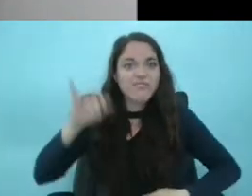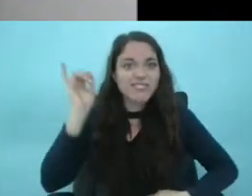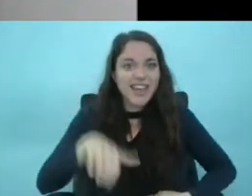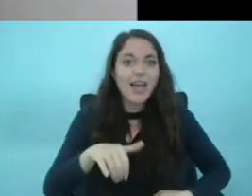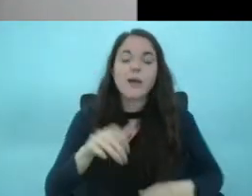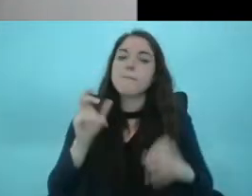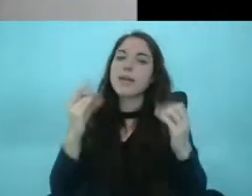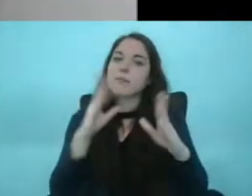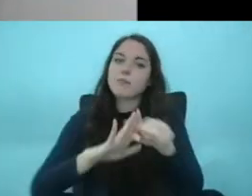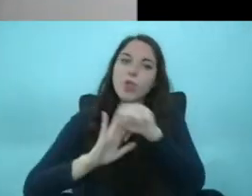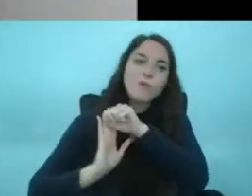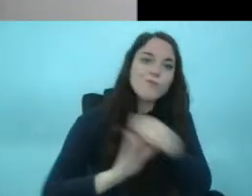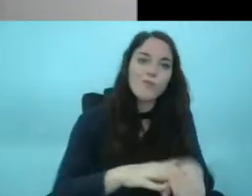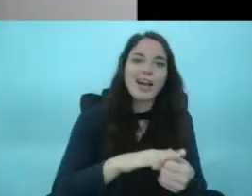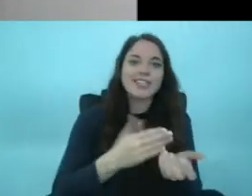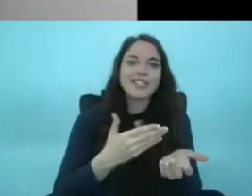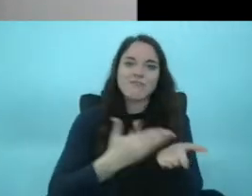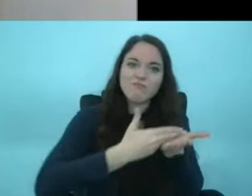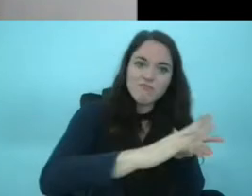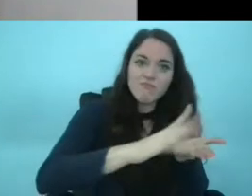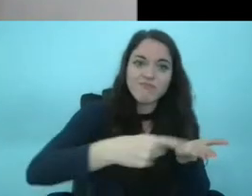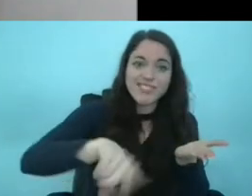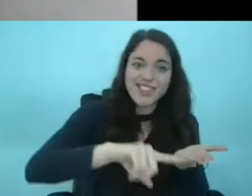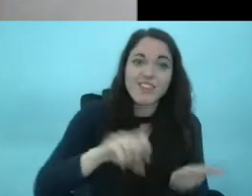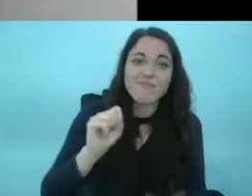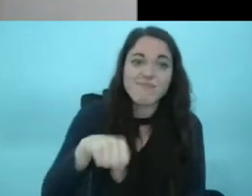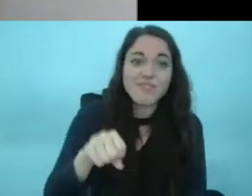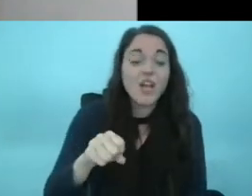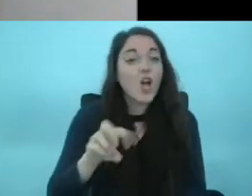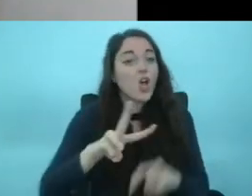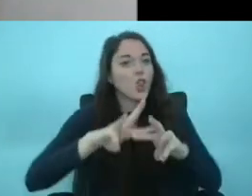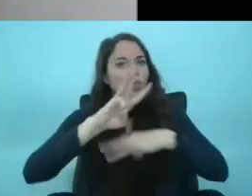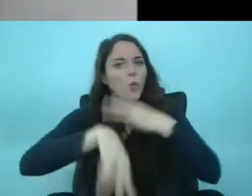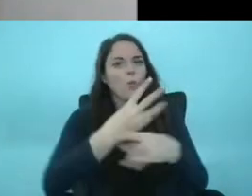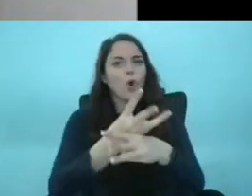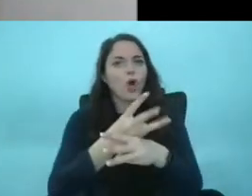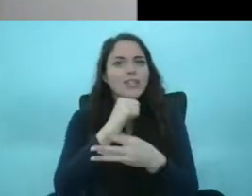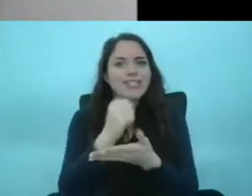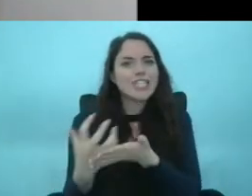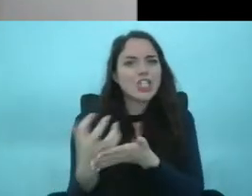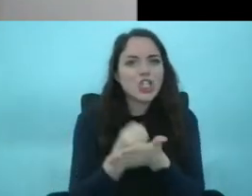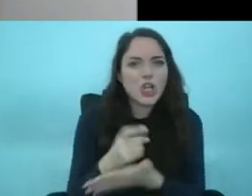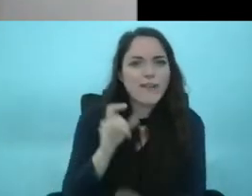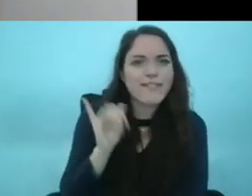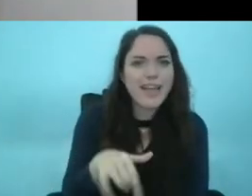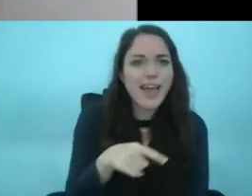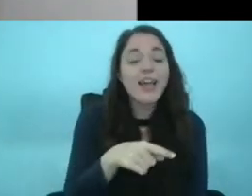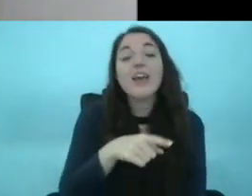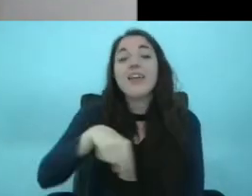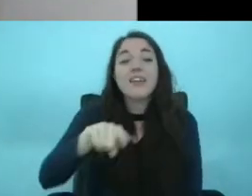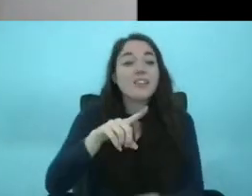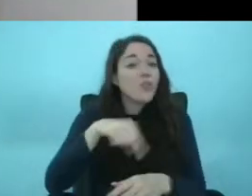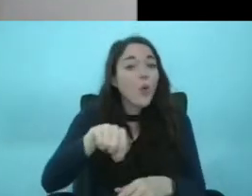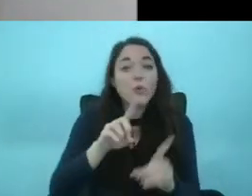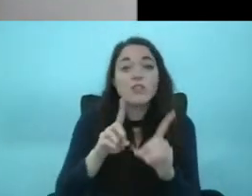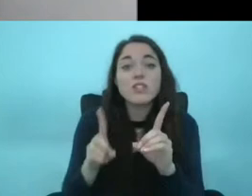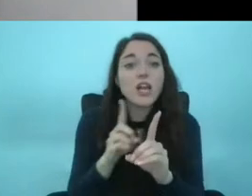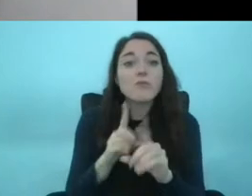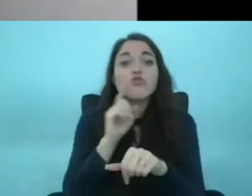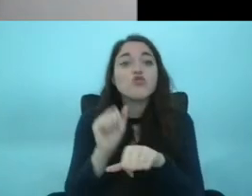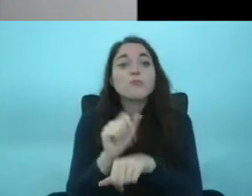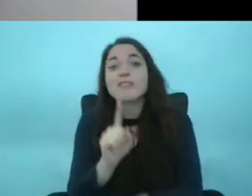mistreated. The world didn't deserve that. They wandered around in the desert,